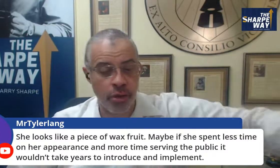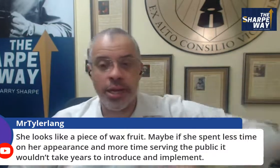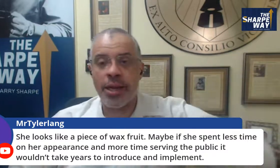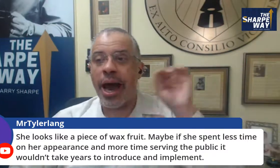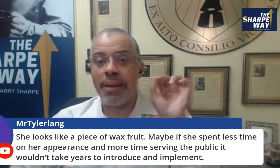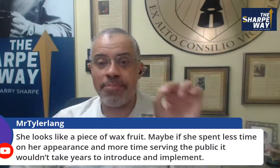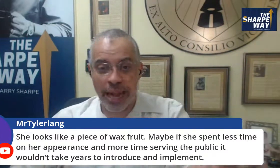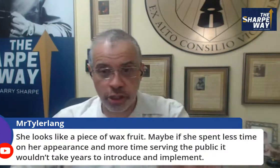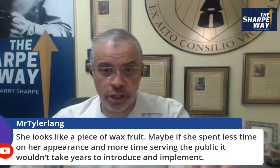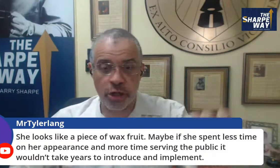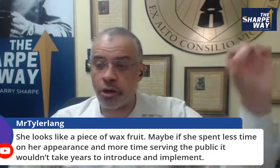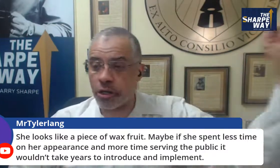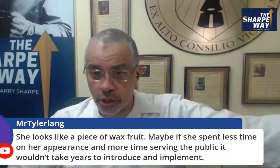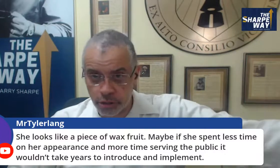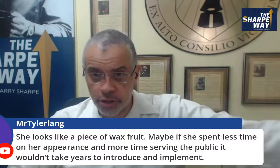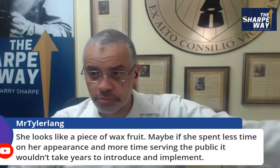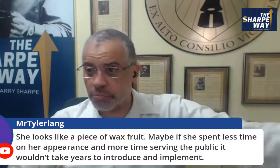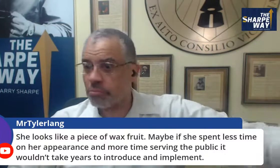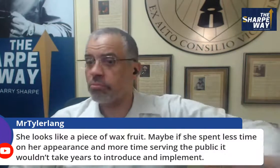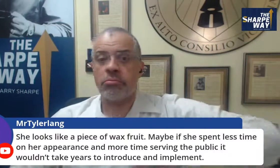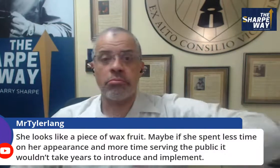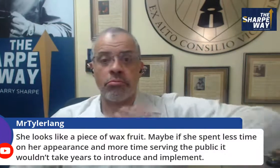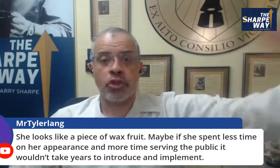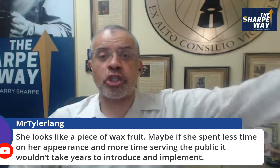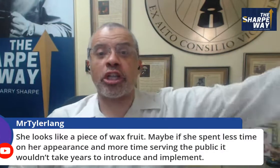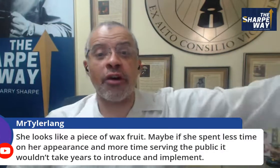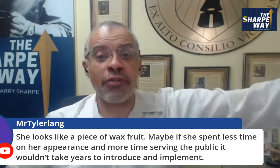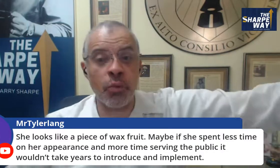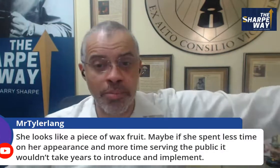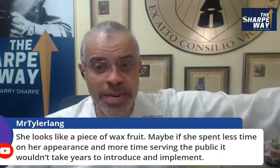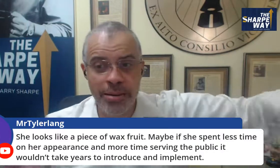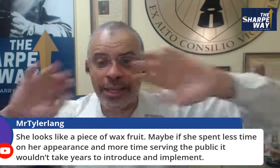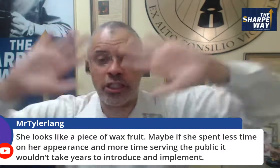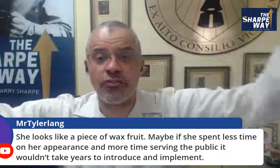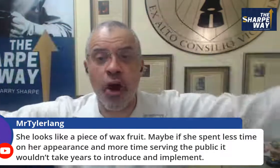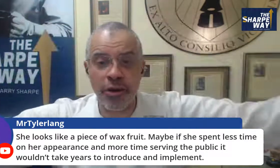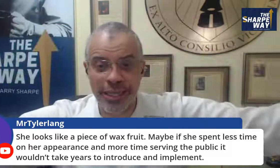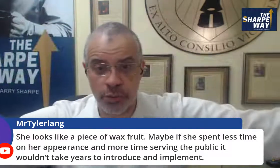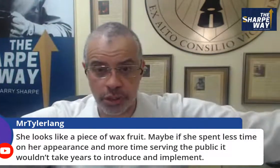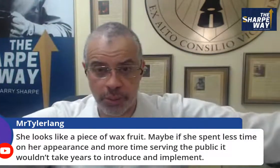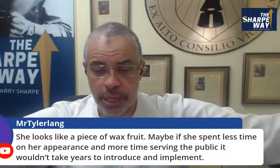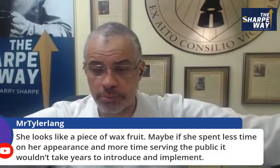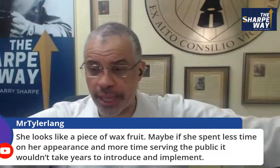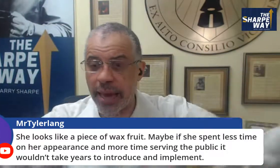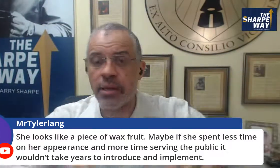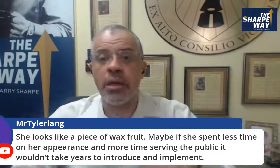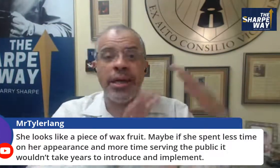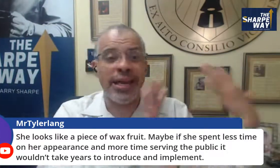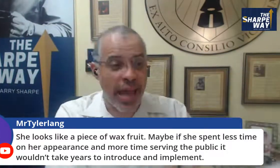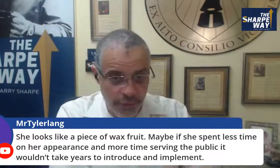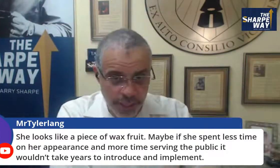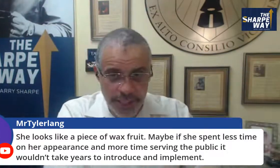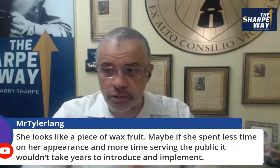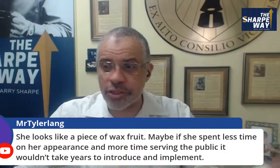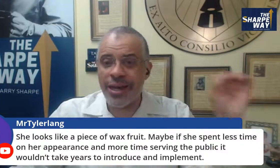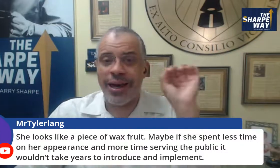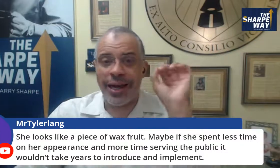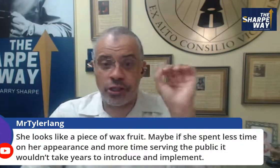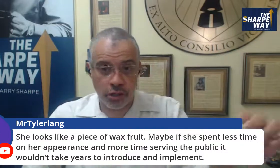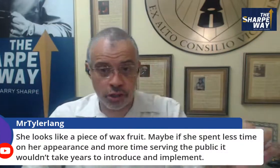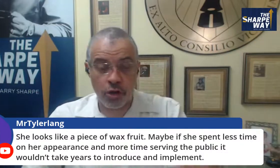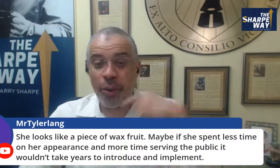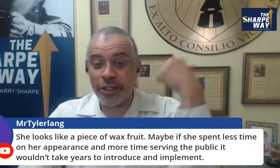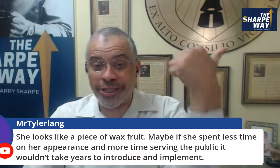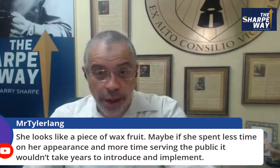that road. I'm not judging her on her looks. She's a lovely woman. That's as far as I will say when it comes to that. And everything else,